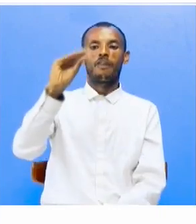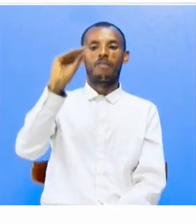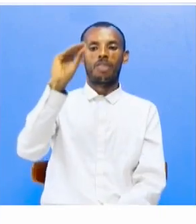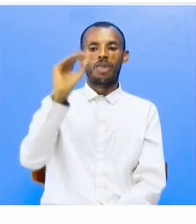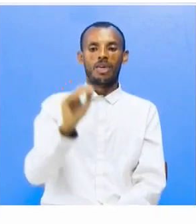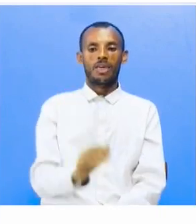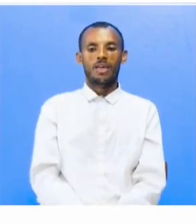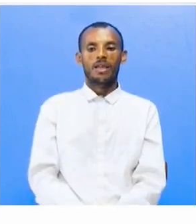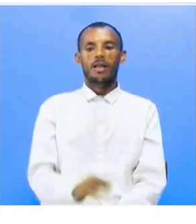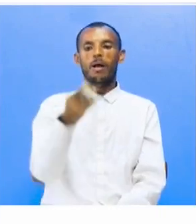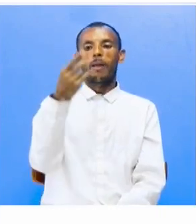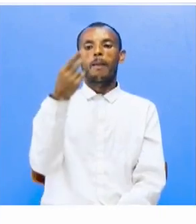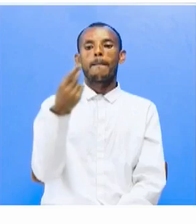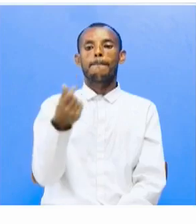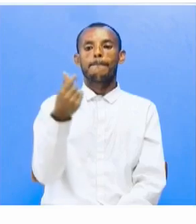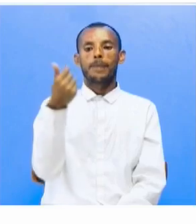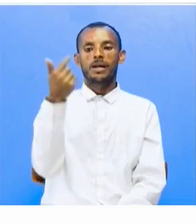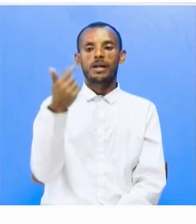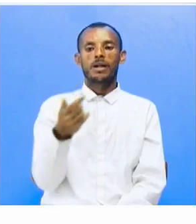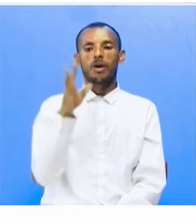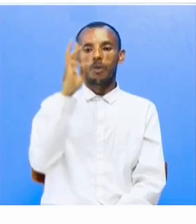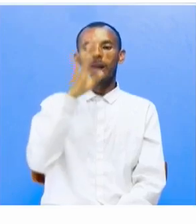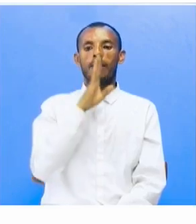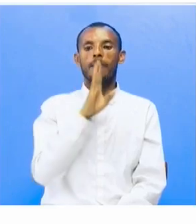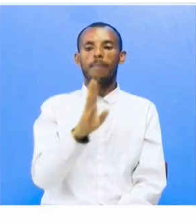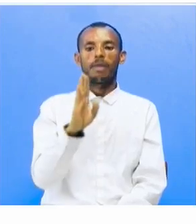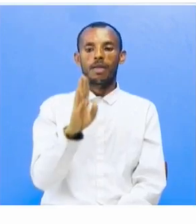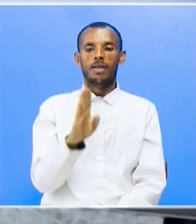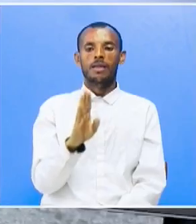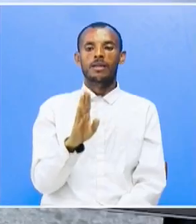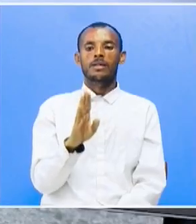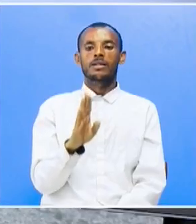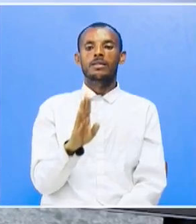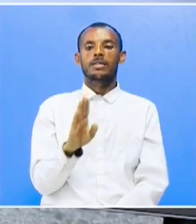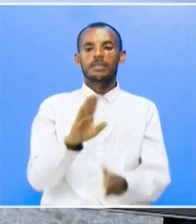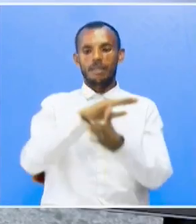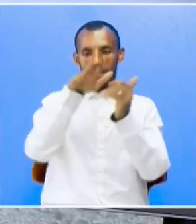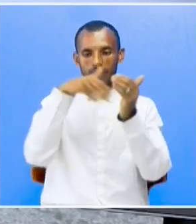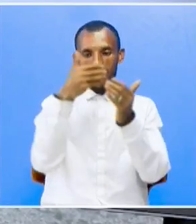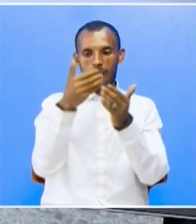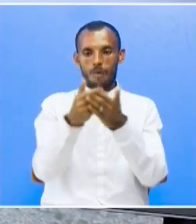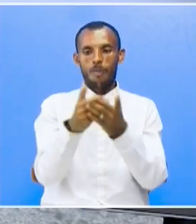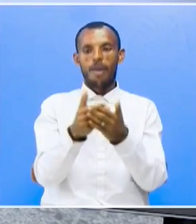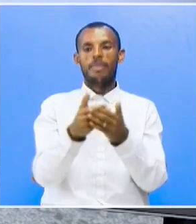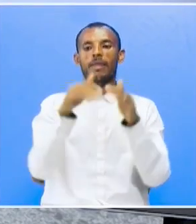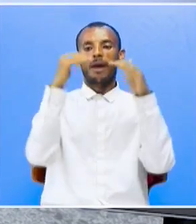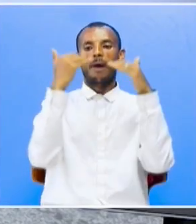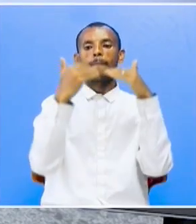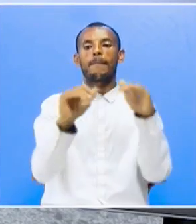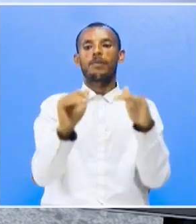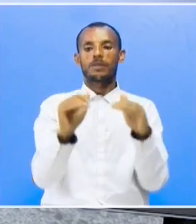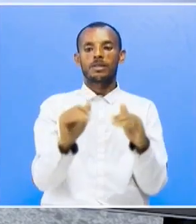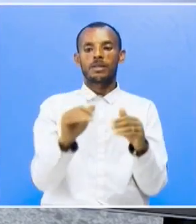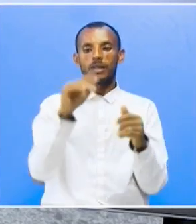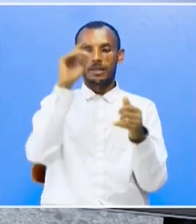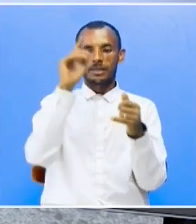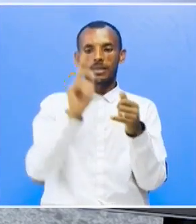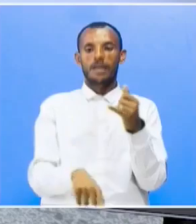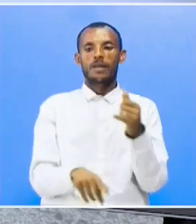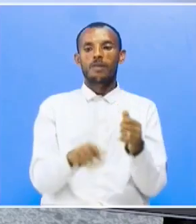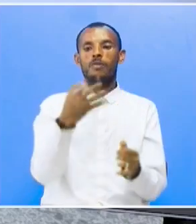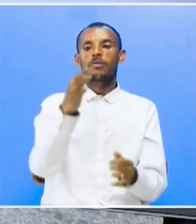6,050 birr will be the accumulated amount at the end of third year.